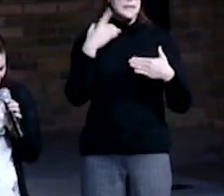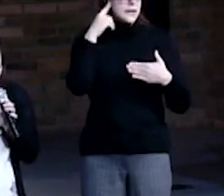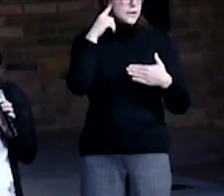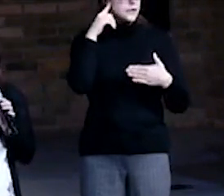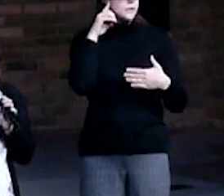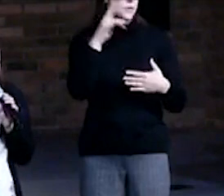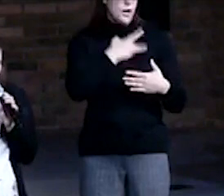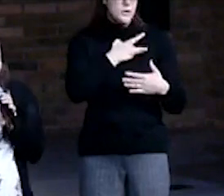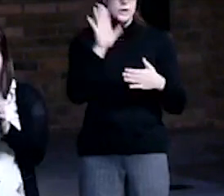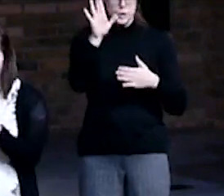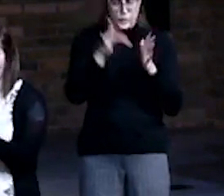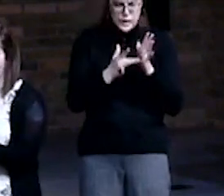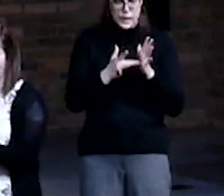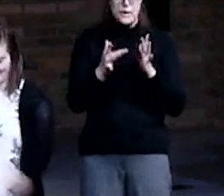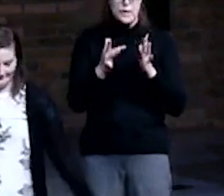say. In your name, amen.